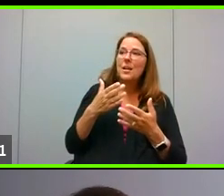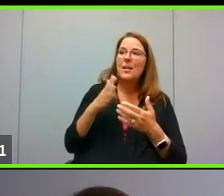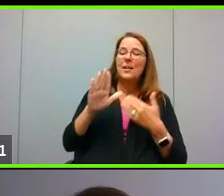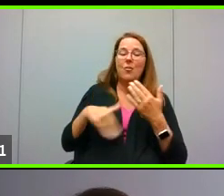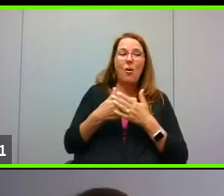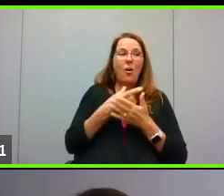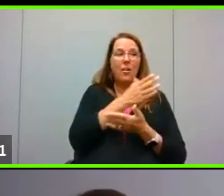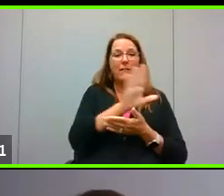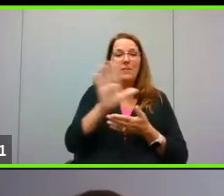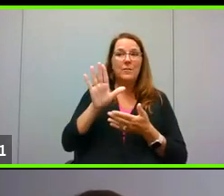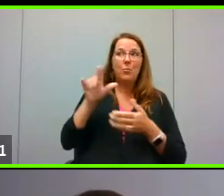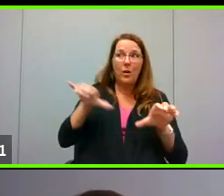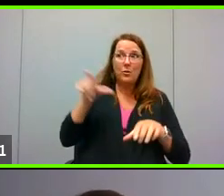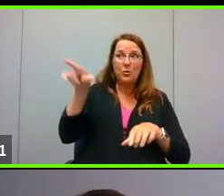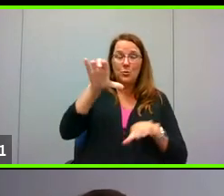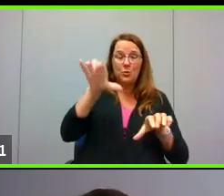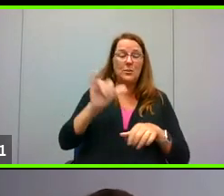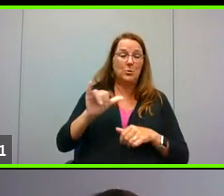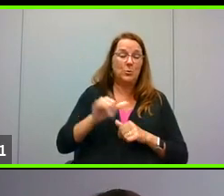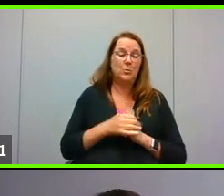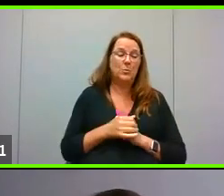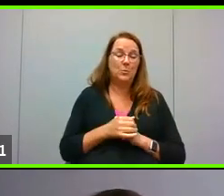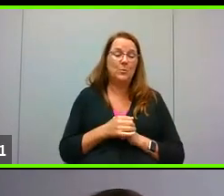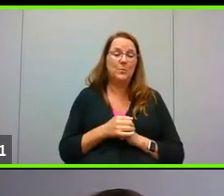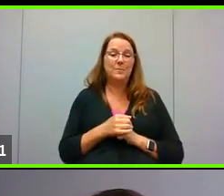doing as well.